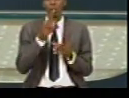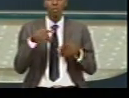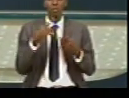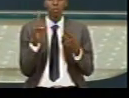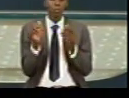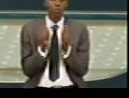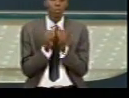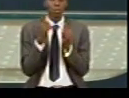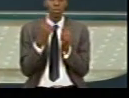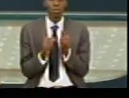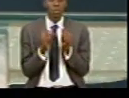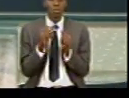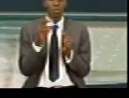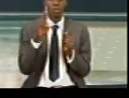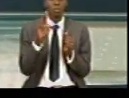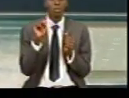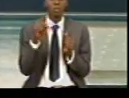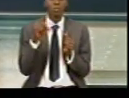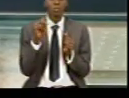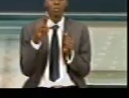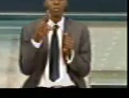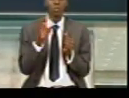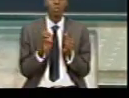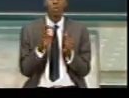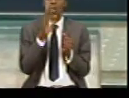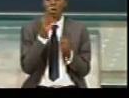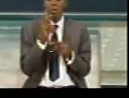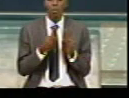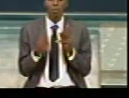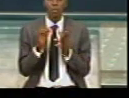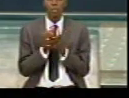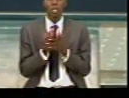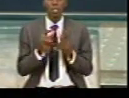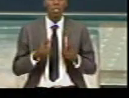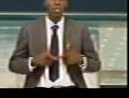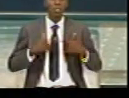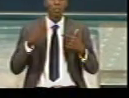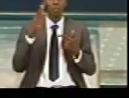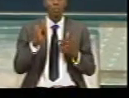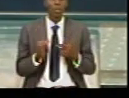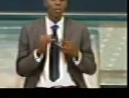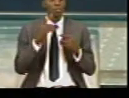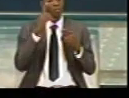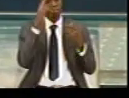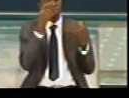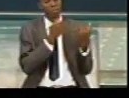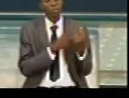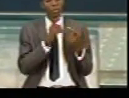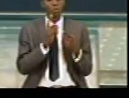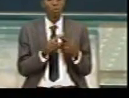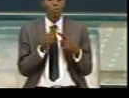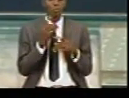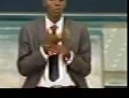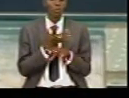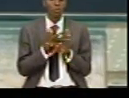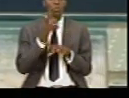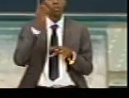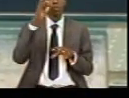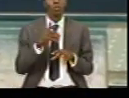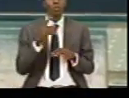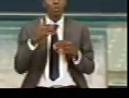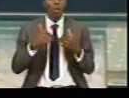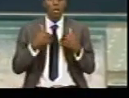rapture will be the people that live by faith to please God. Your faith, you